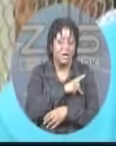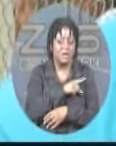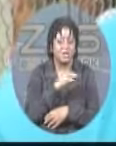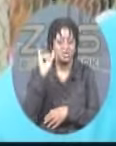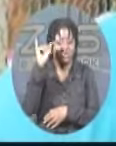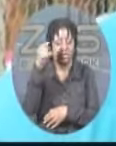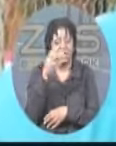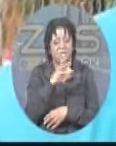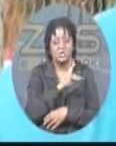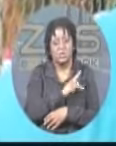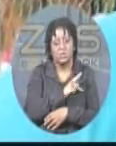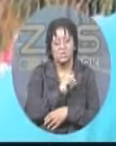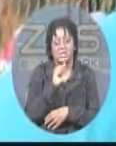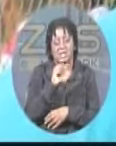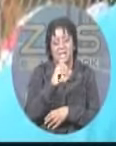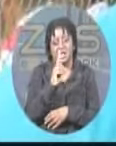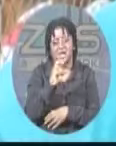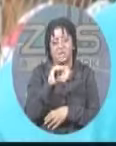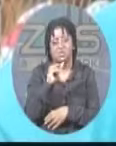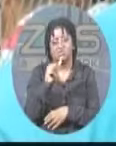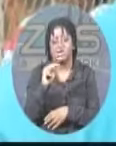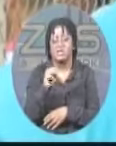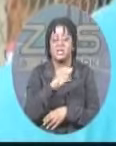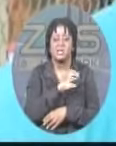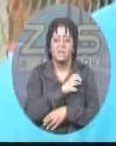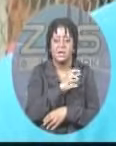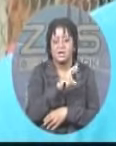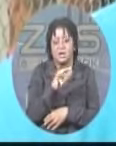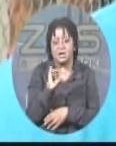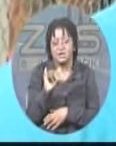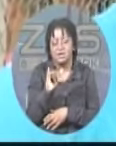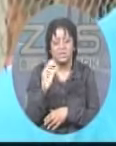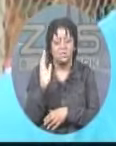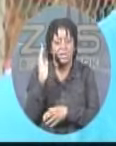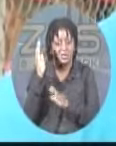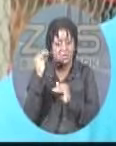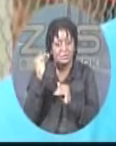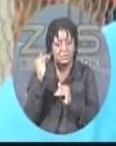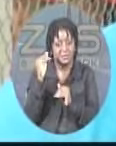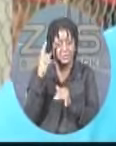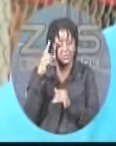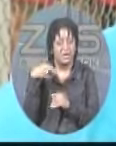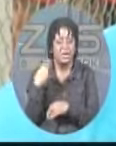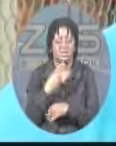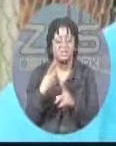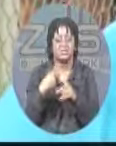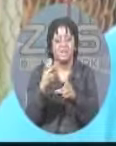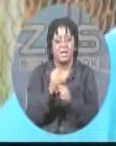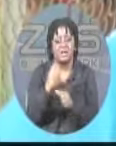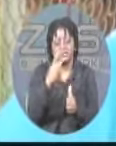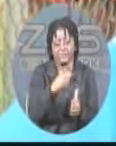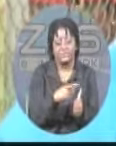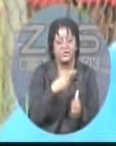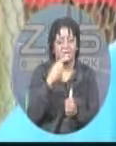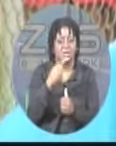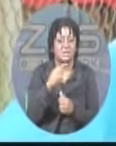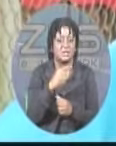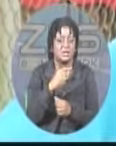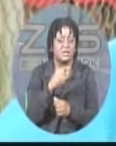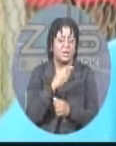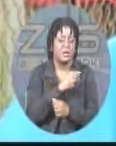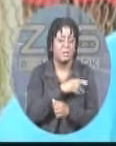have Adrian Curry. So we're looking, like you said, for us to attain our first medal, and we're looking forward